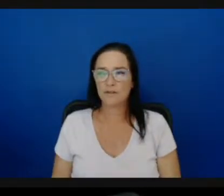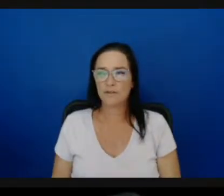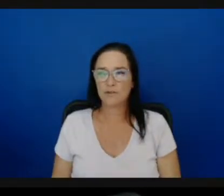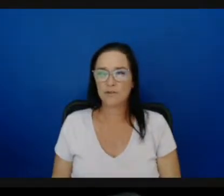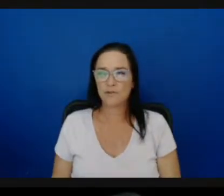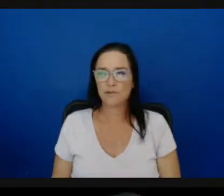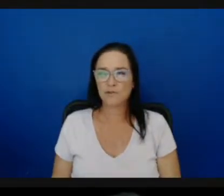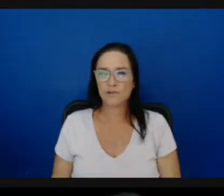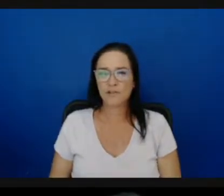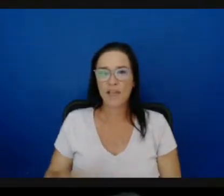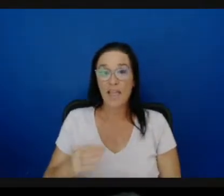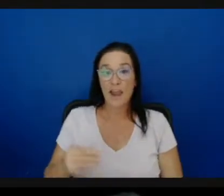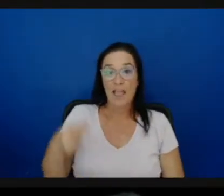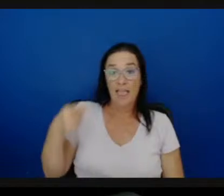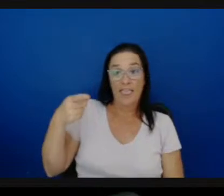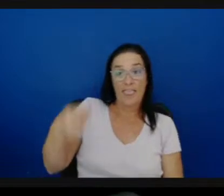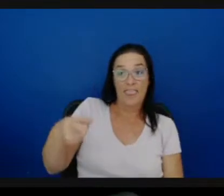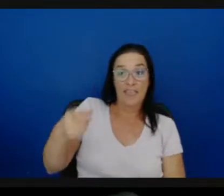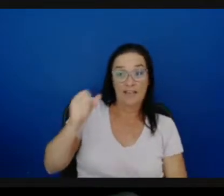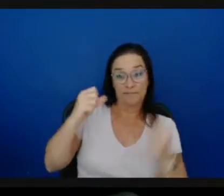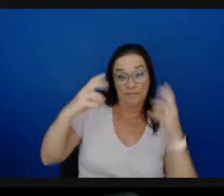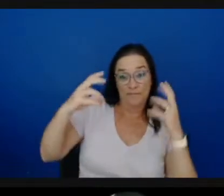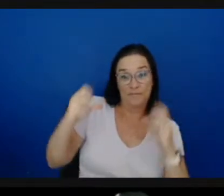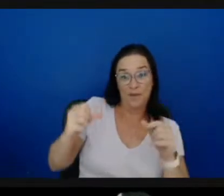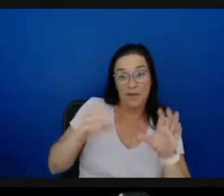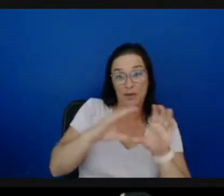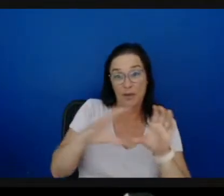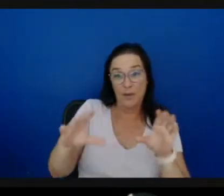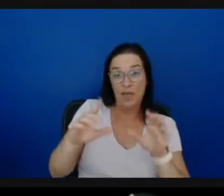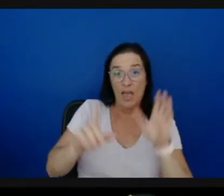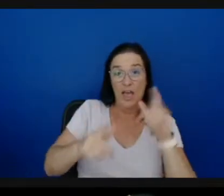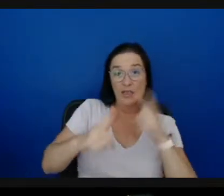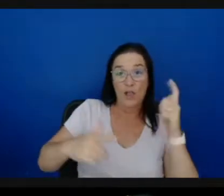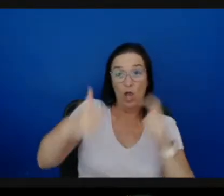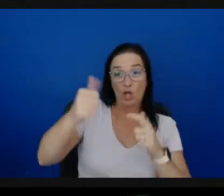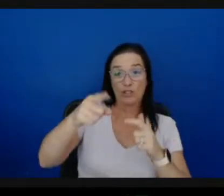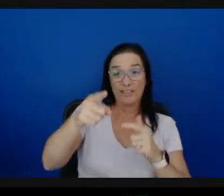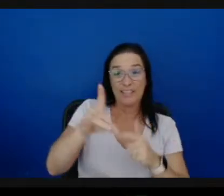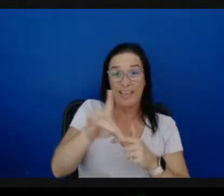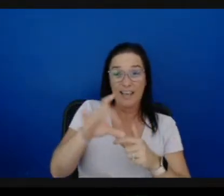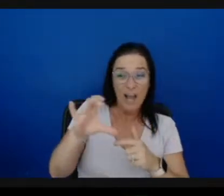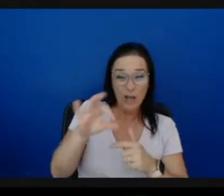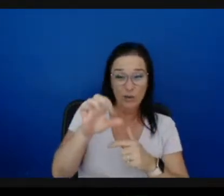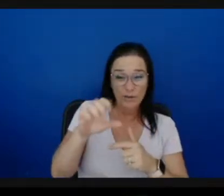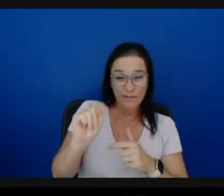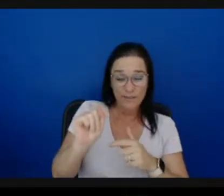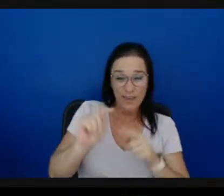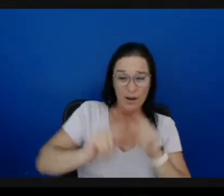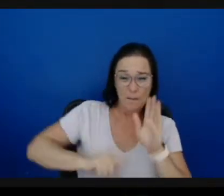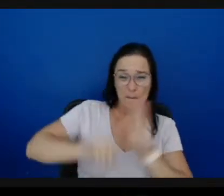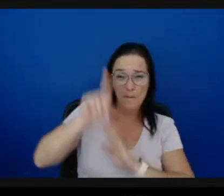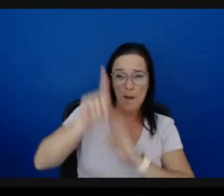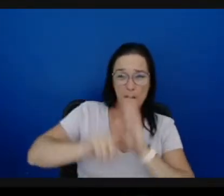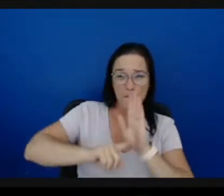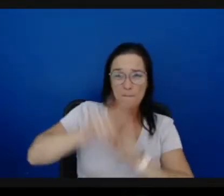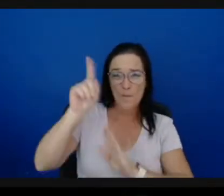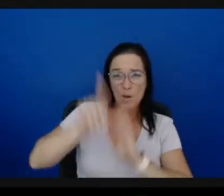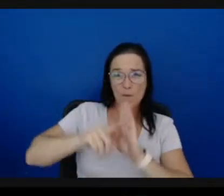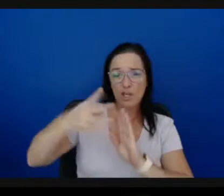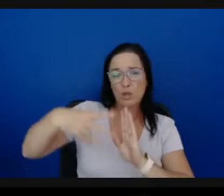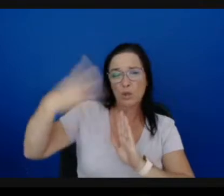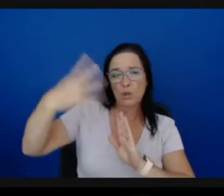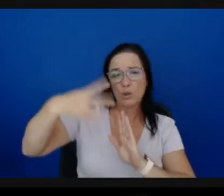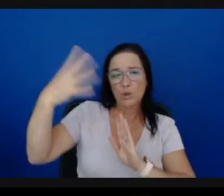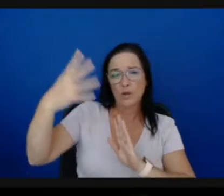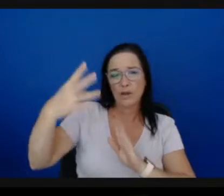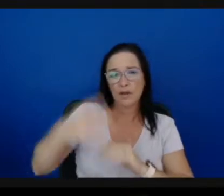And in this spectacular group, the largest fountain is 800 feet high, a great jet of molten lava playing for hour